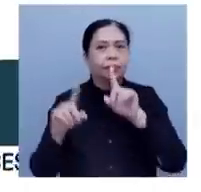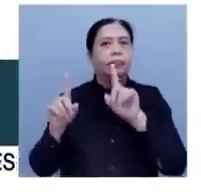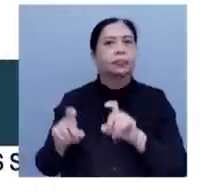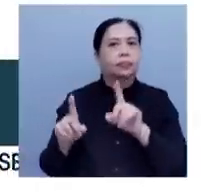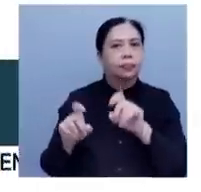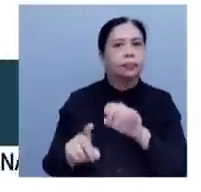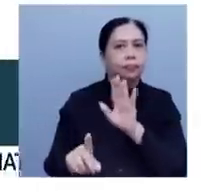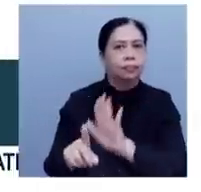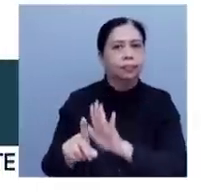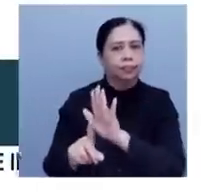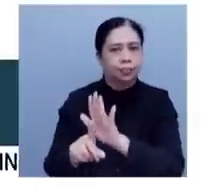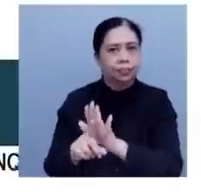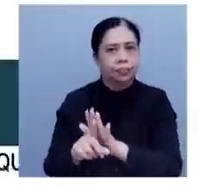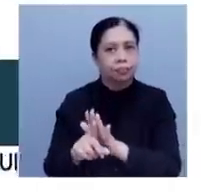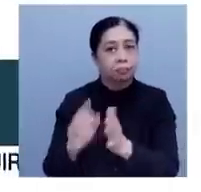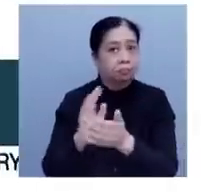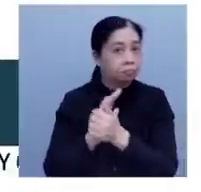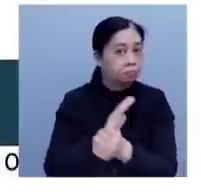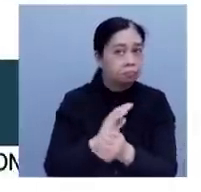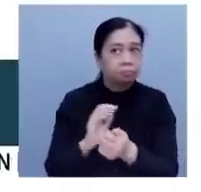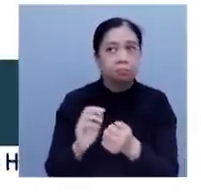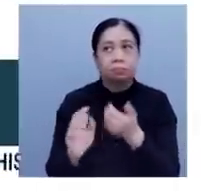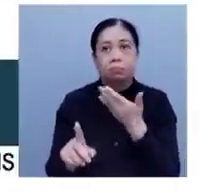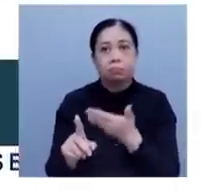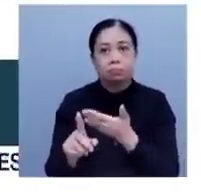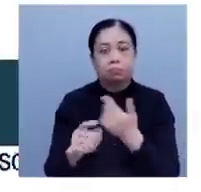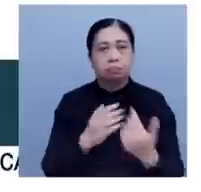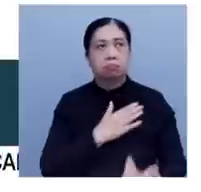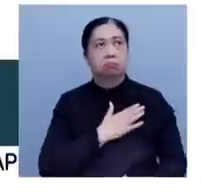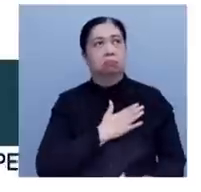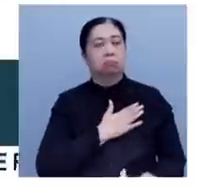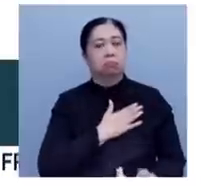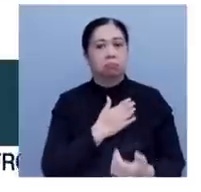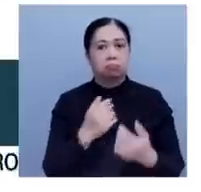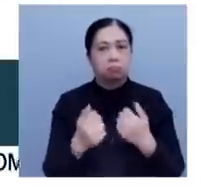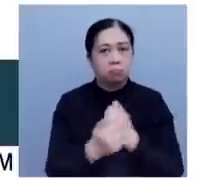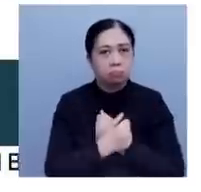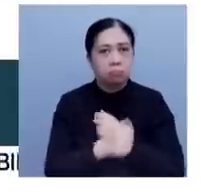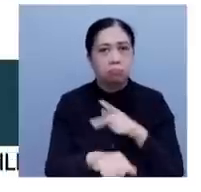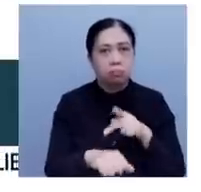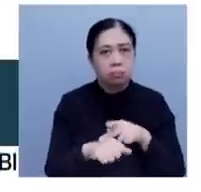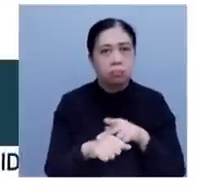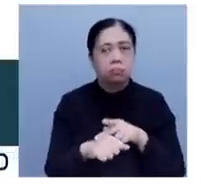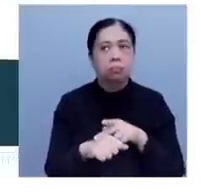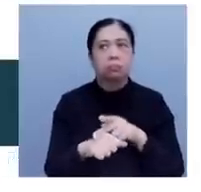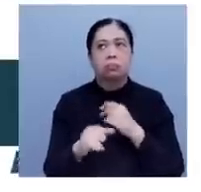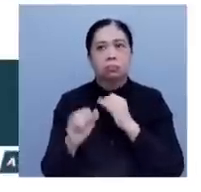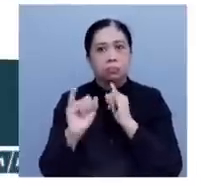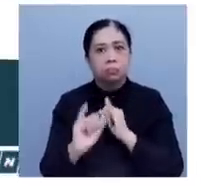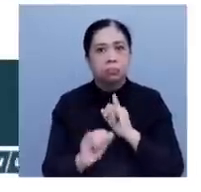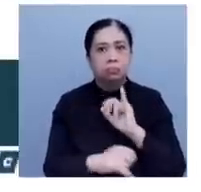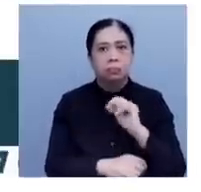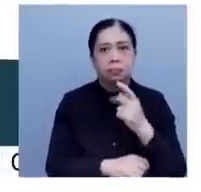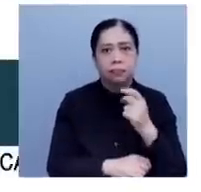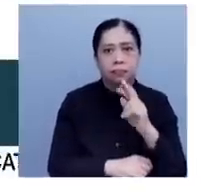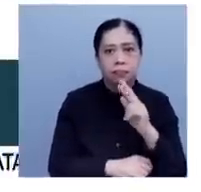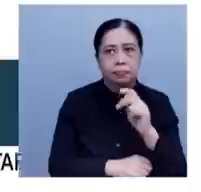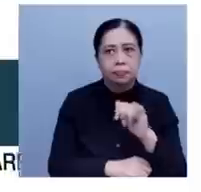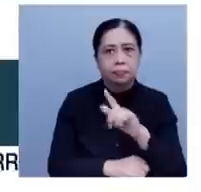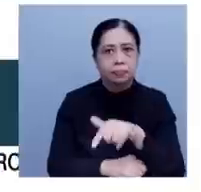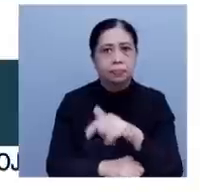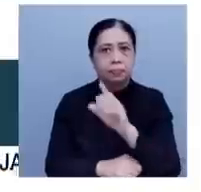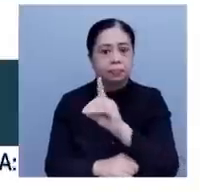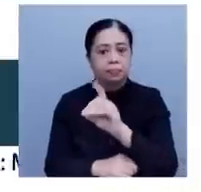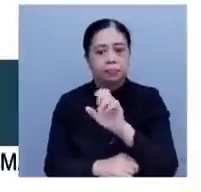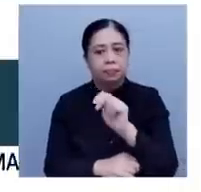the competence, patriotic sense, the integrity of the present Department of